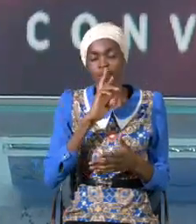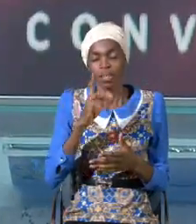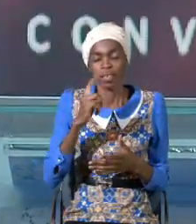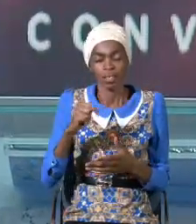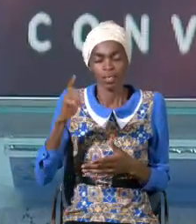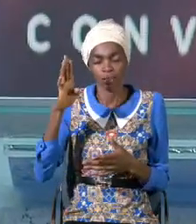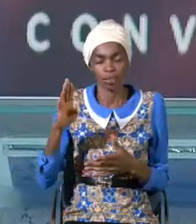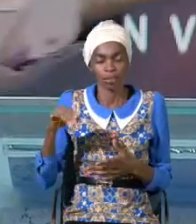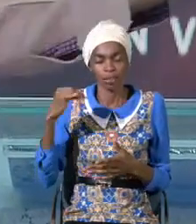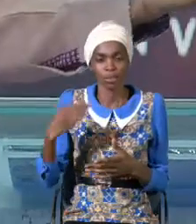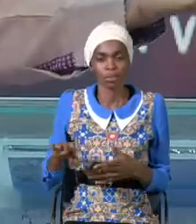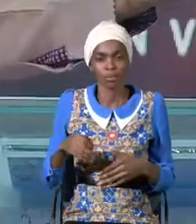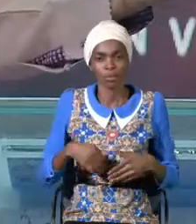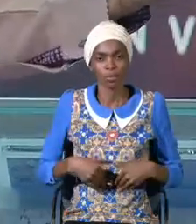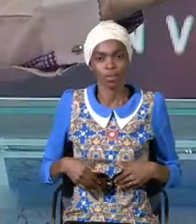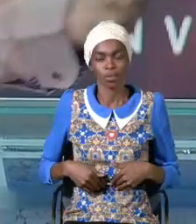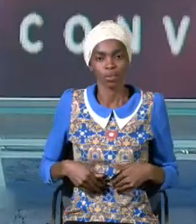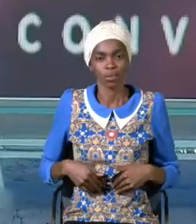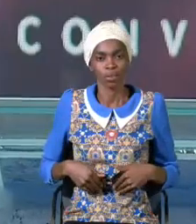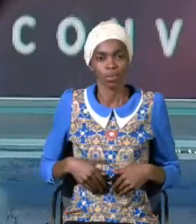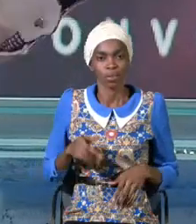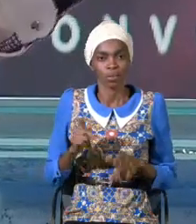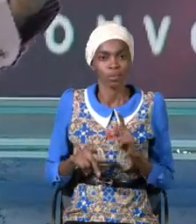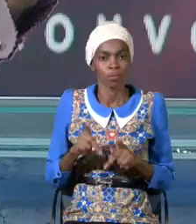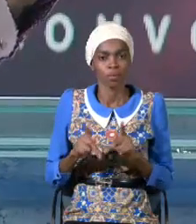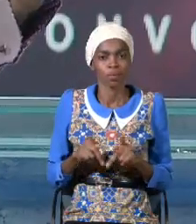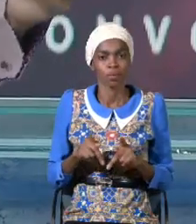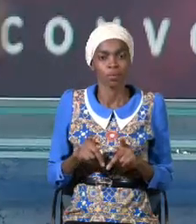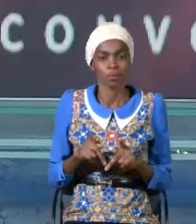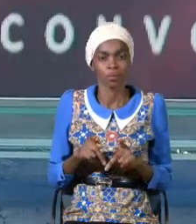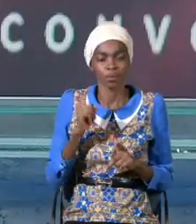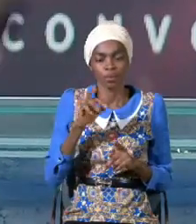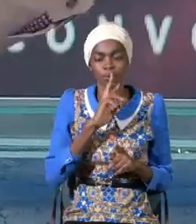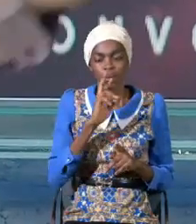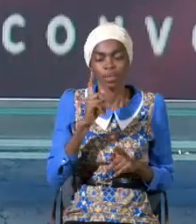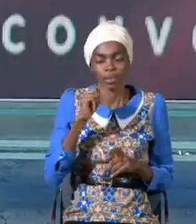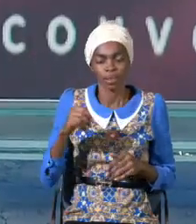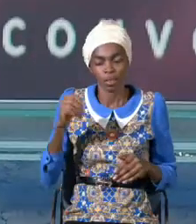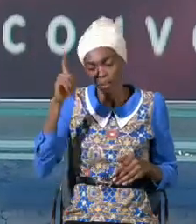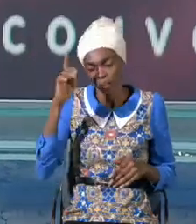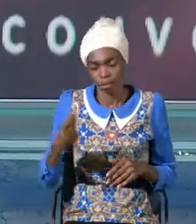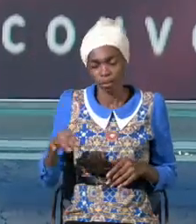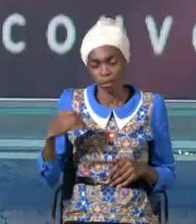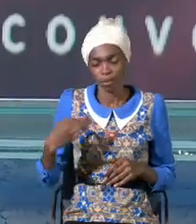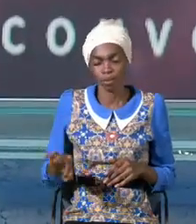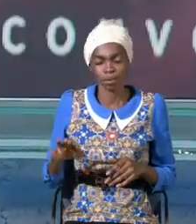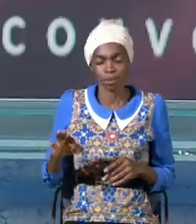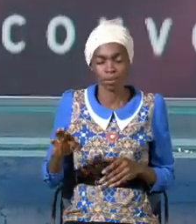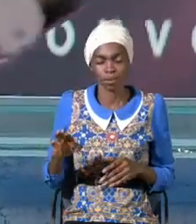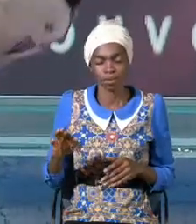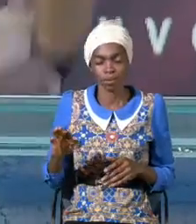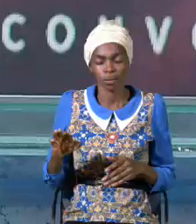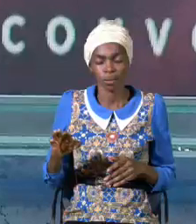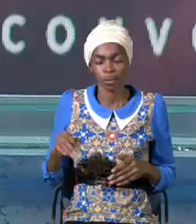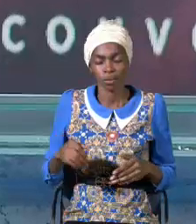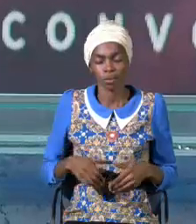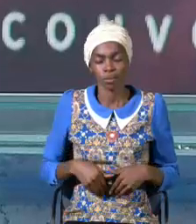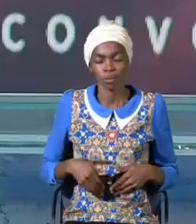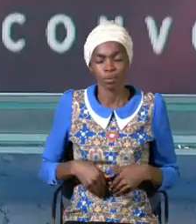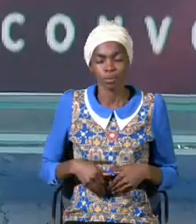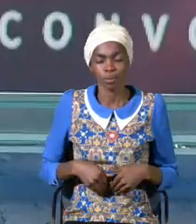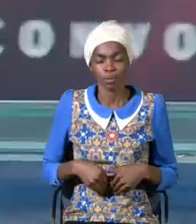people, the God of children, the God of teenagers, the God of young adults, and the God of